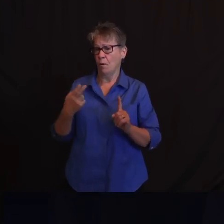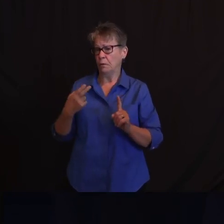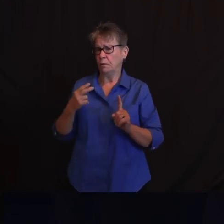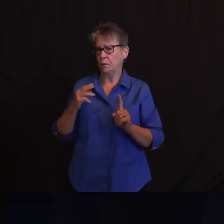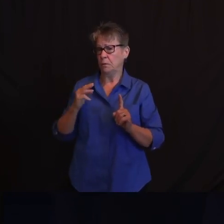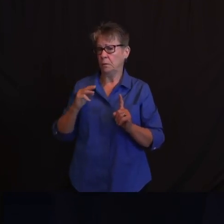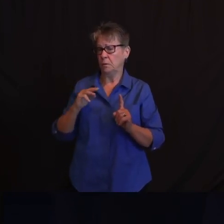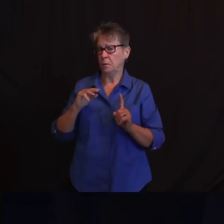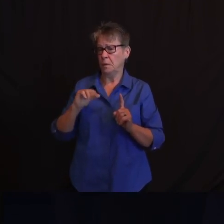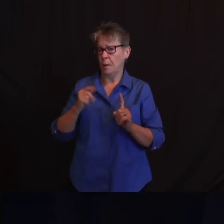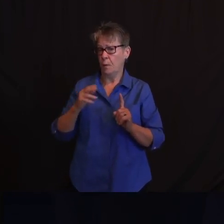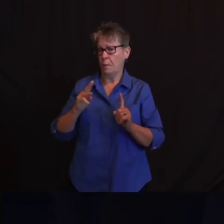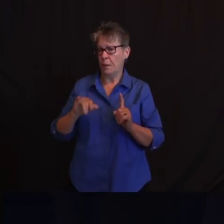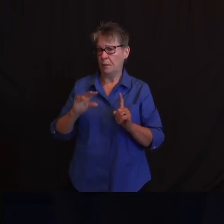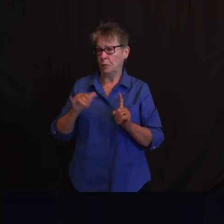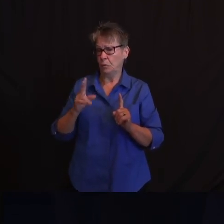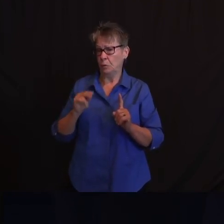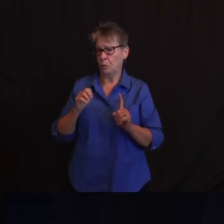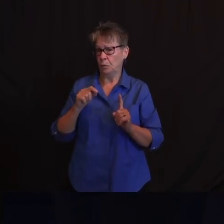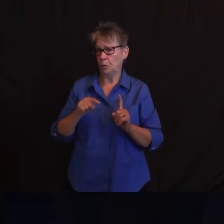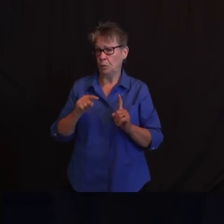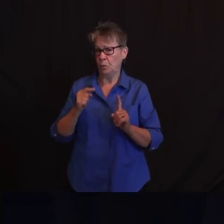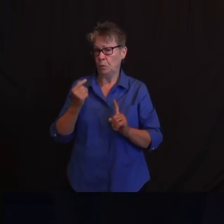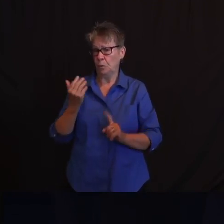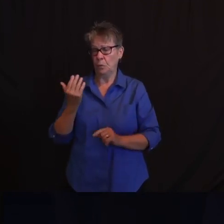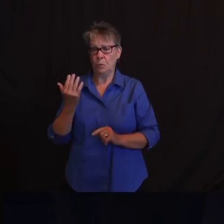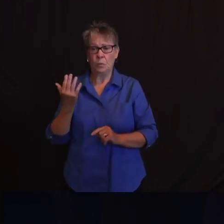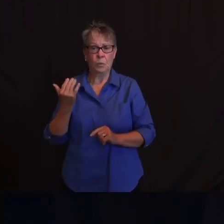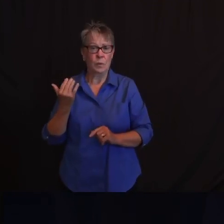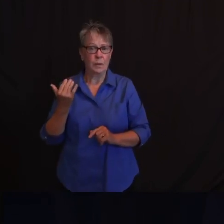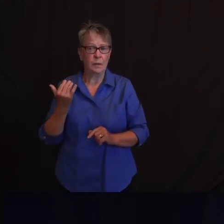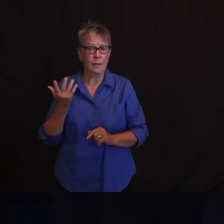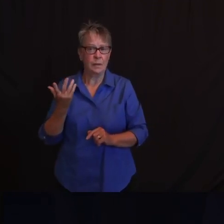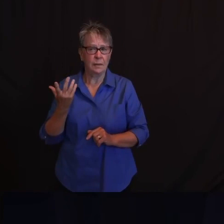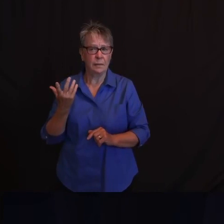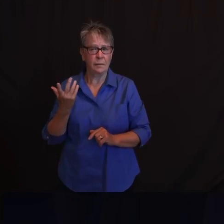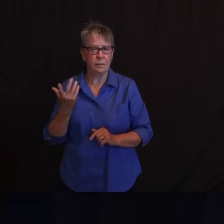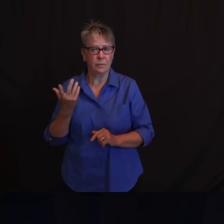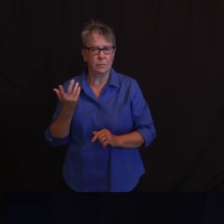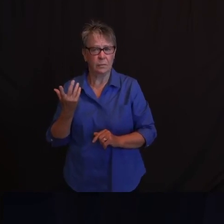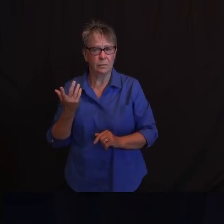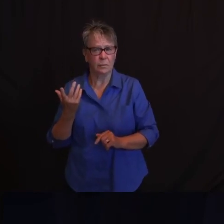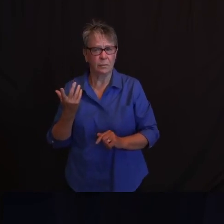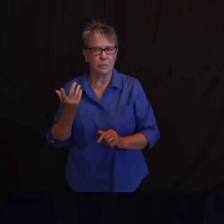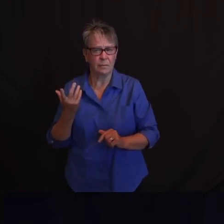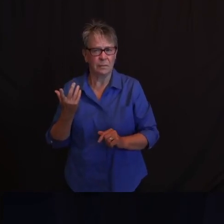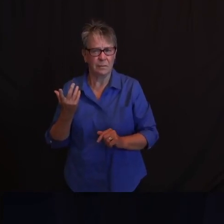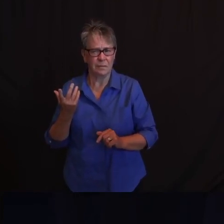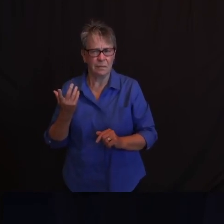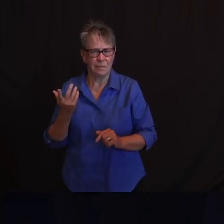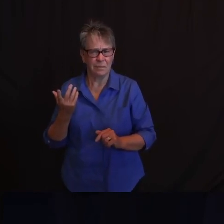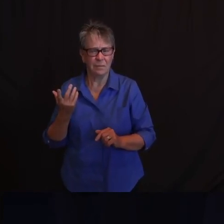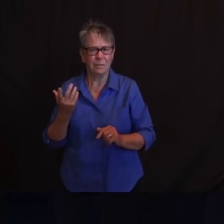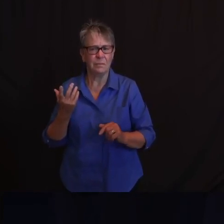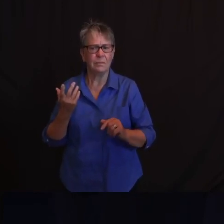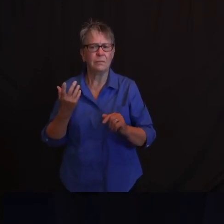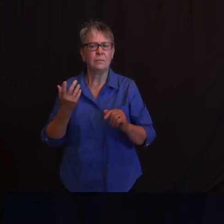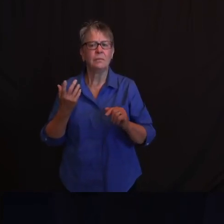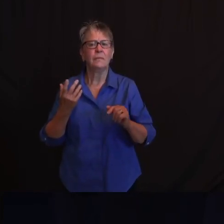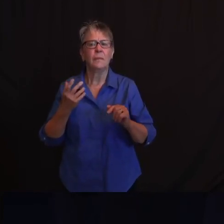what was occurring at our hospitals, so you could compare the mortalities at our